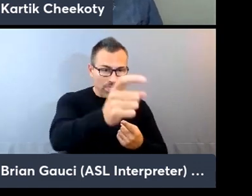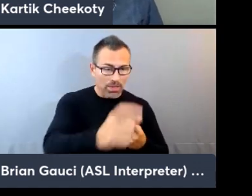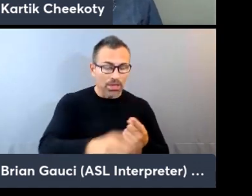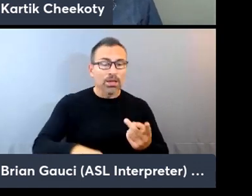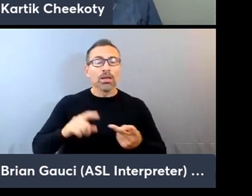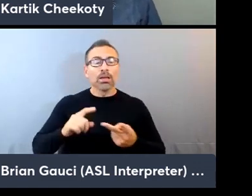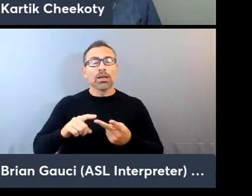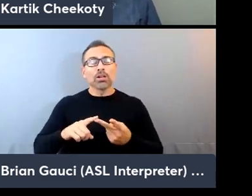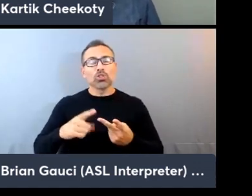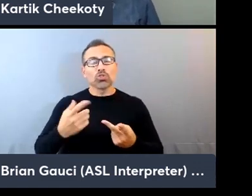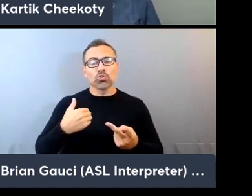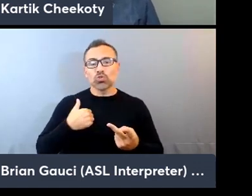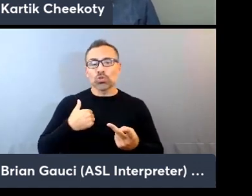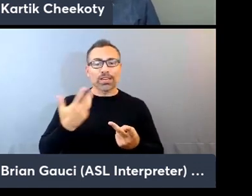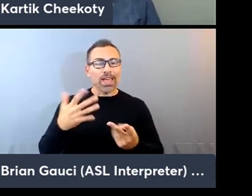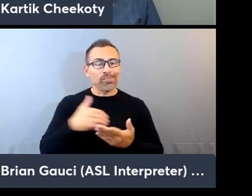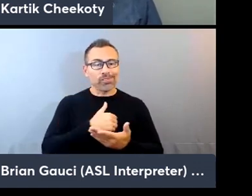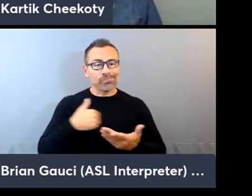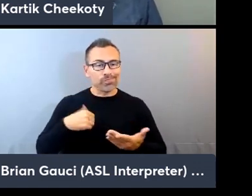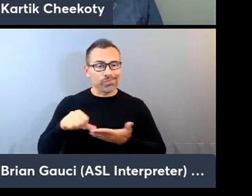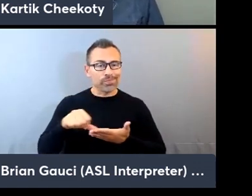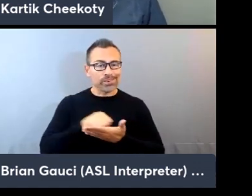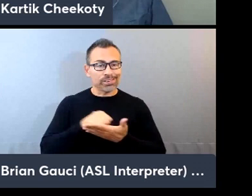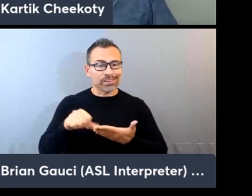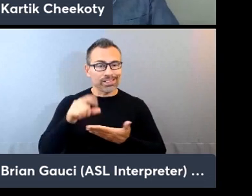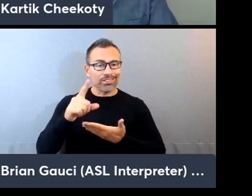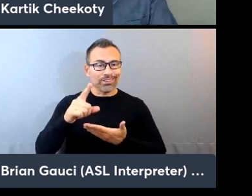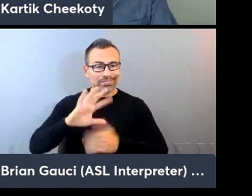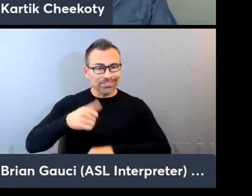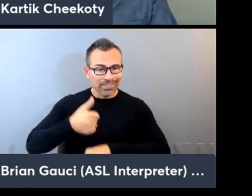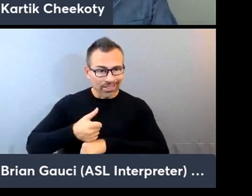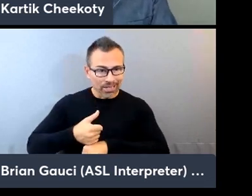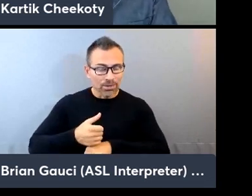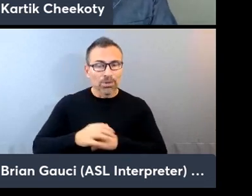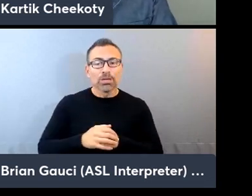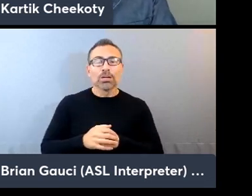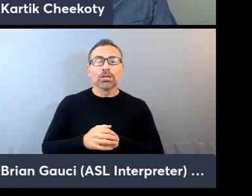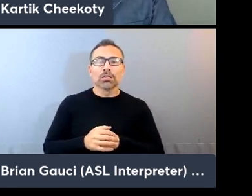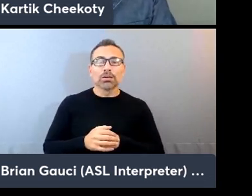your AWS organization. You enter